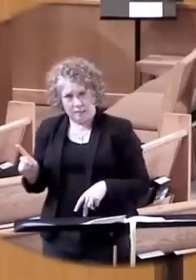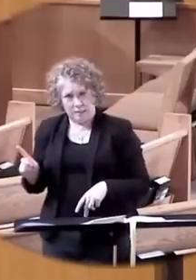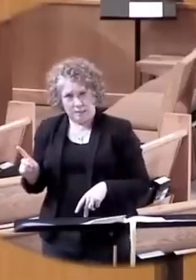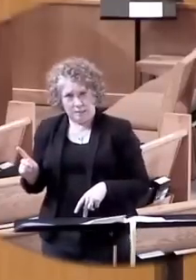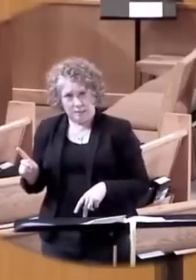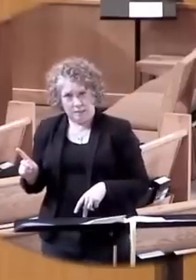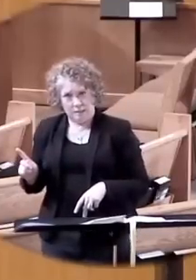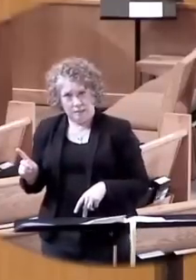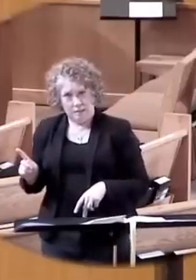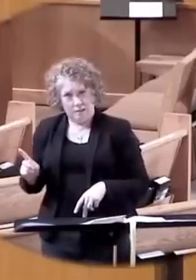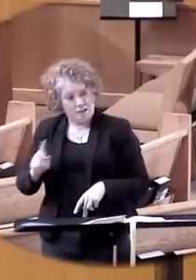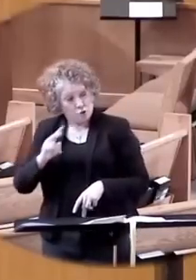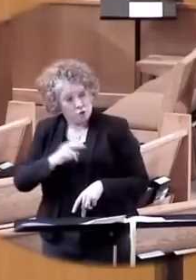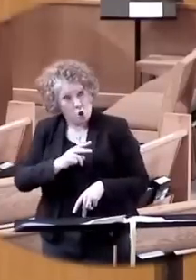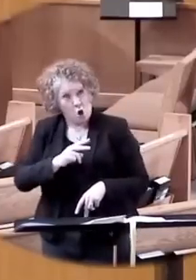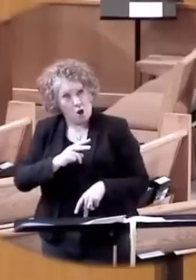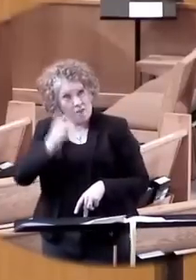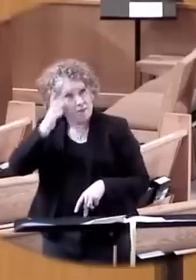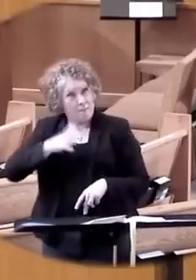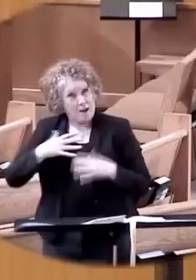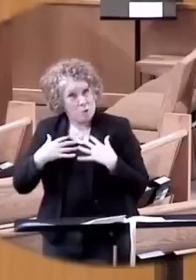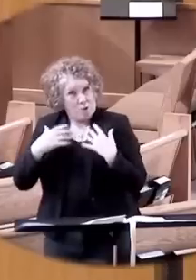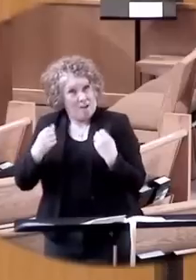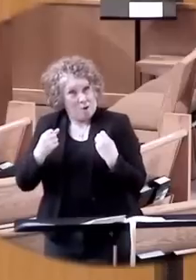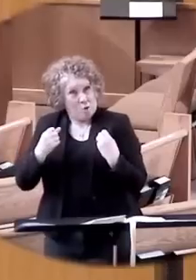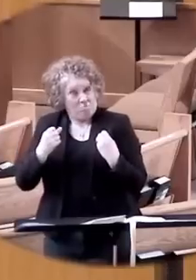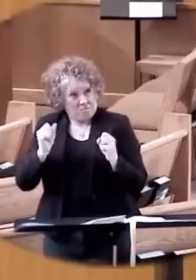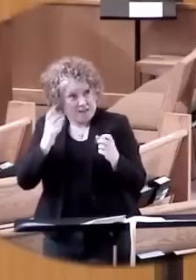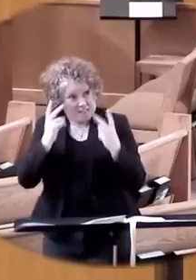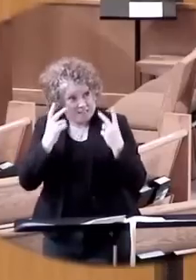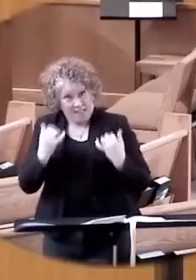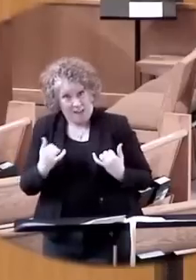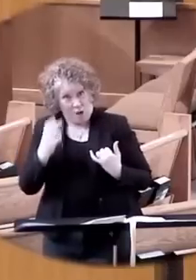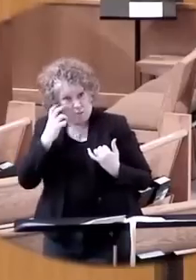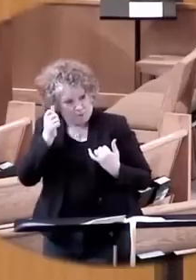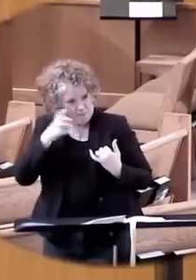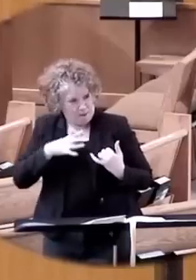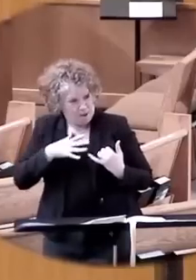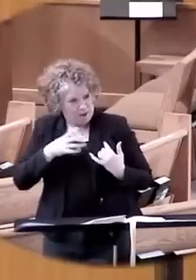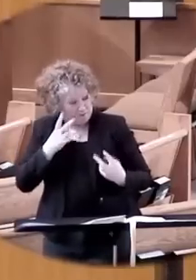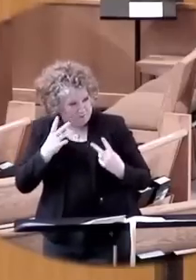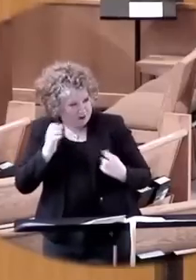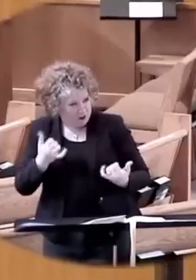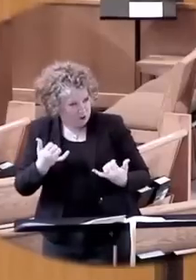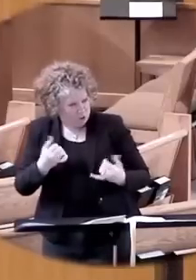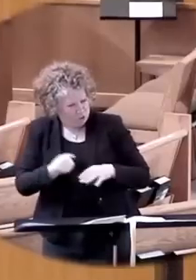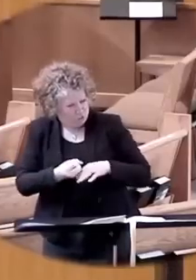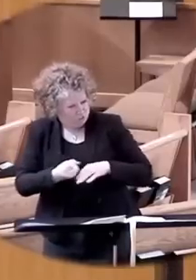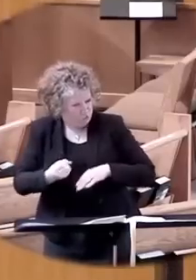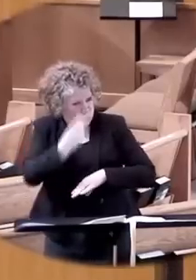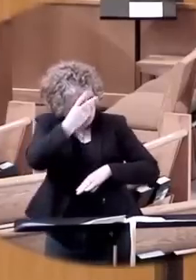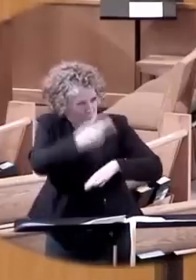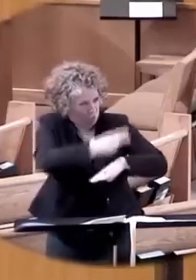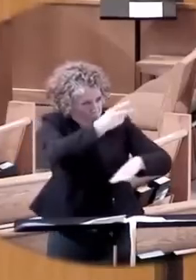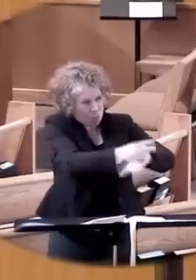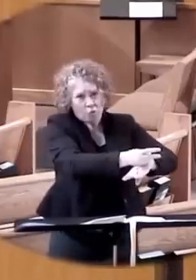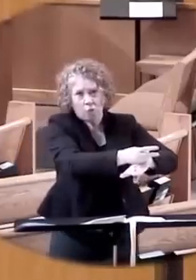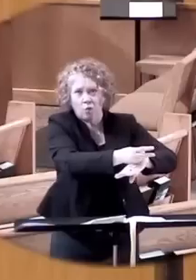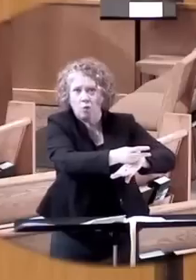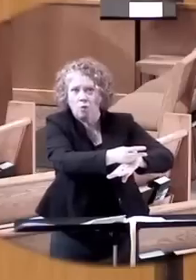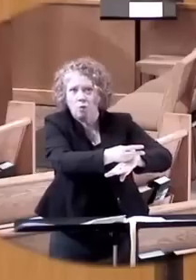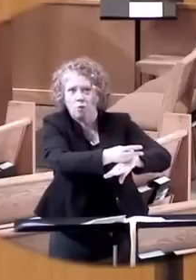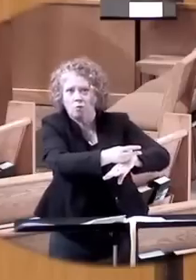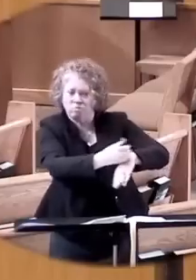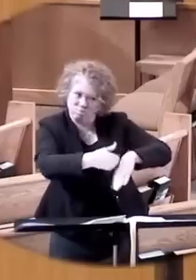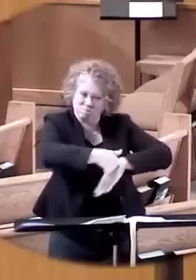threw him out. The blind man was thrown out by the Pharisees. But